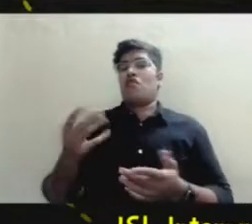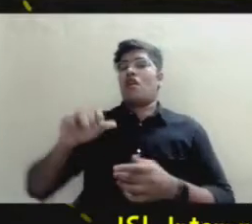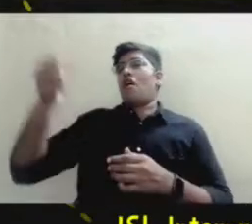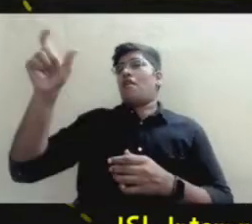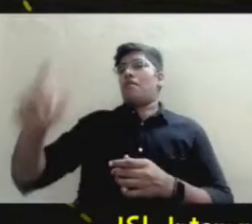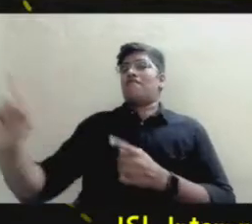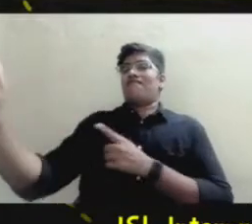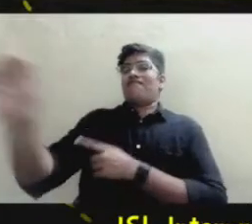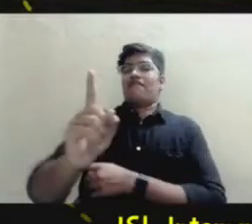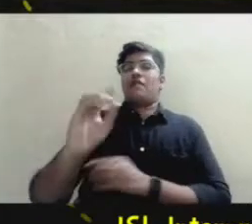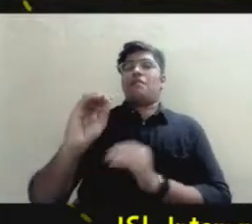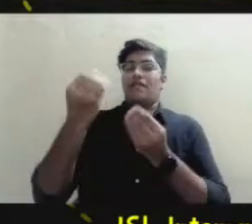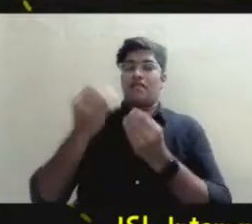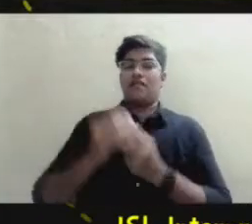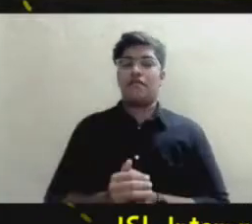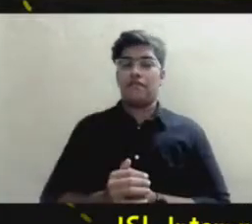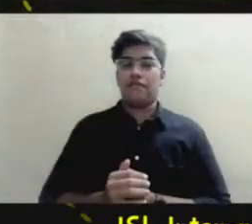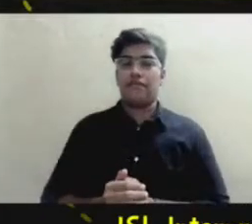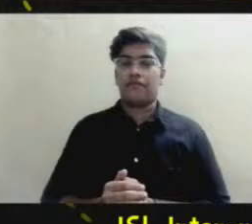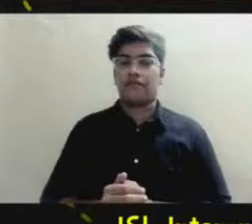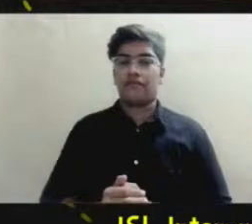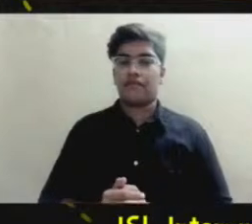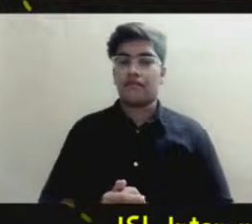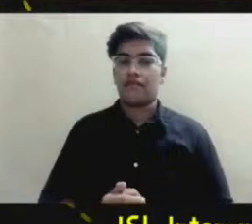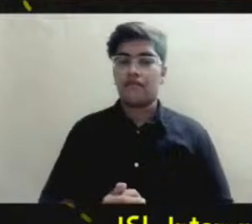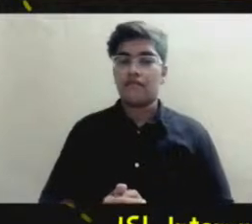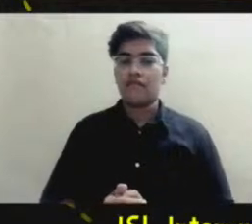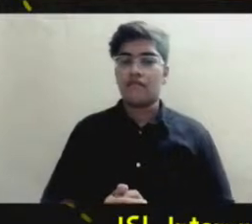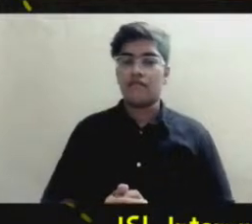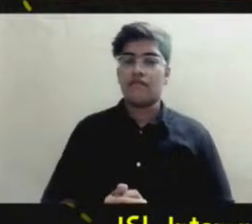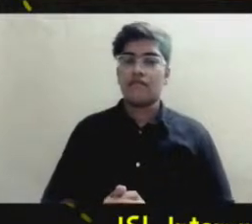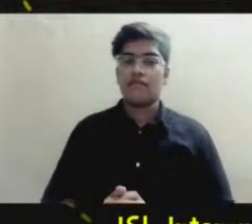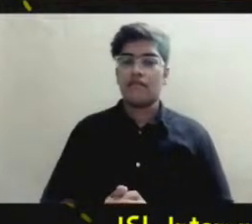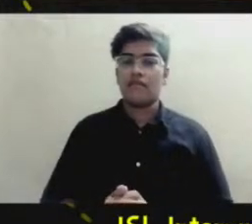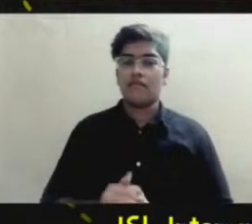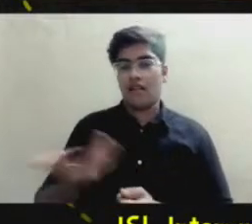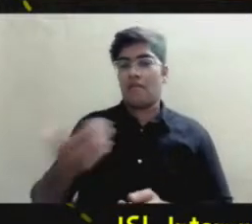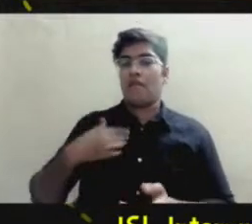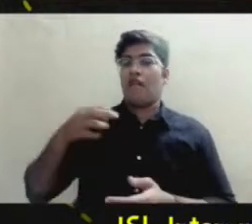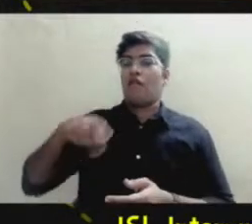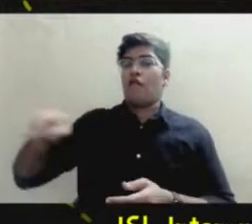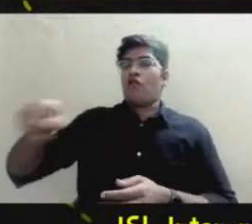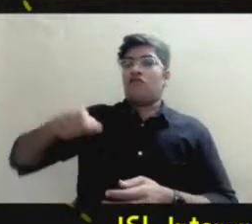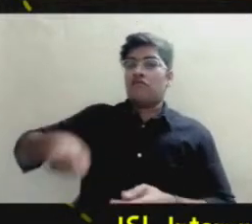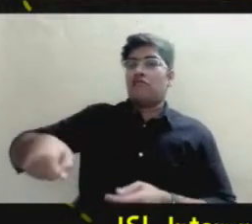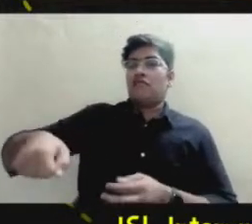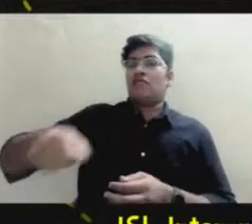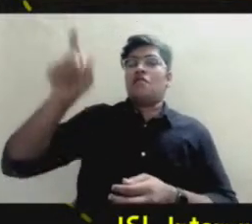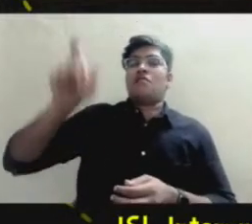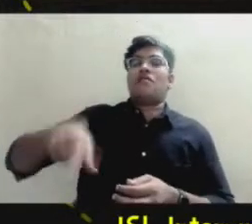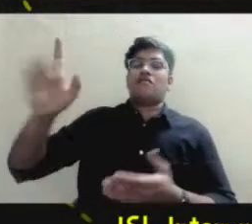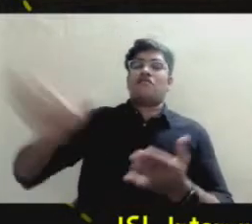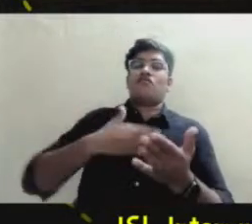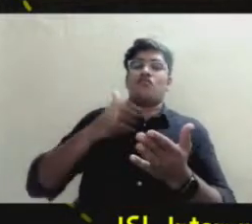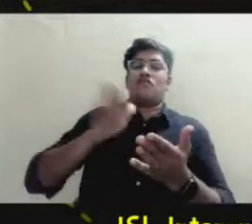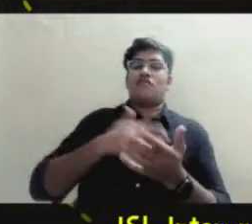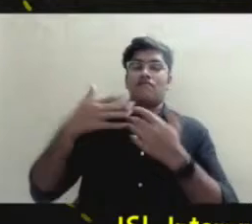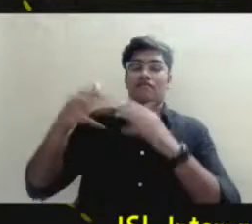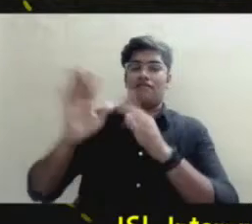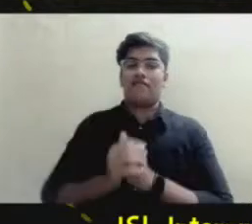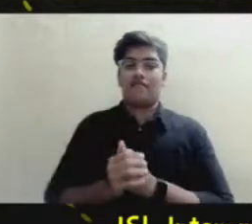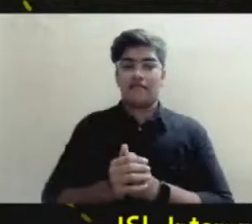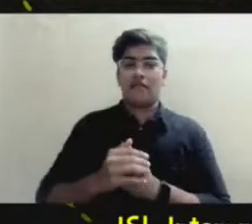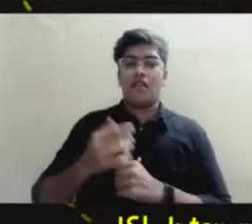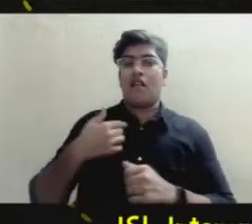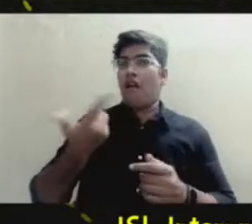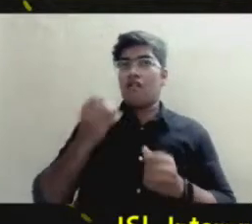else, while I'm losing my teeth and hobbling around with a walking stick. It's not surprising that people remember it